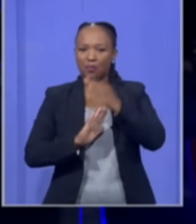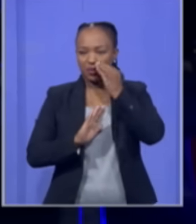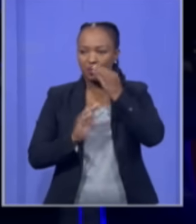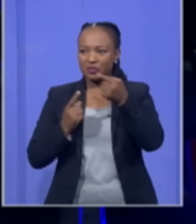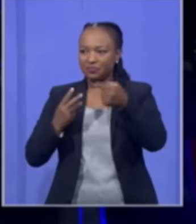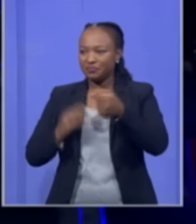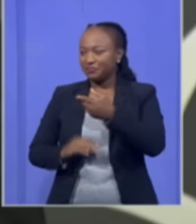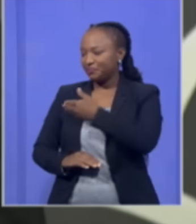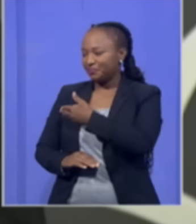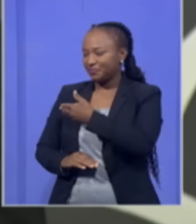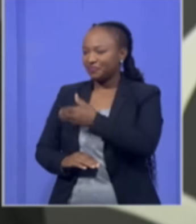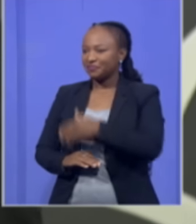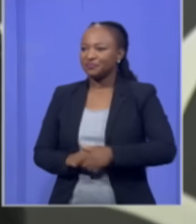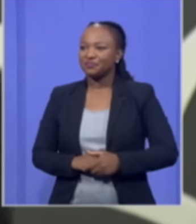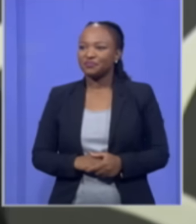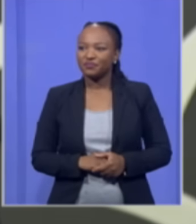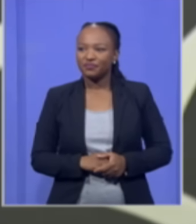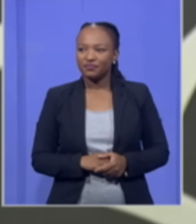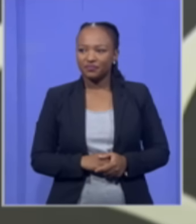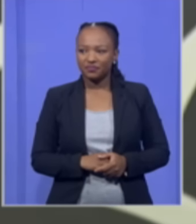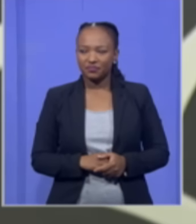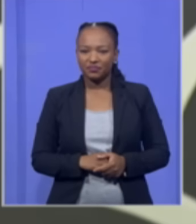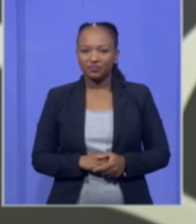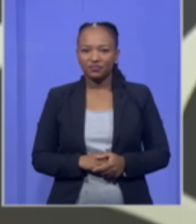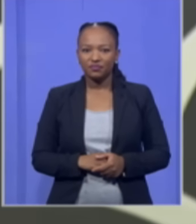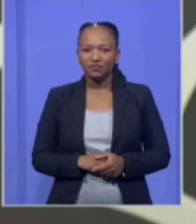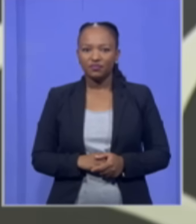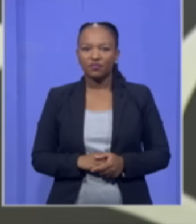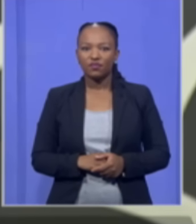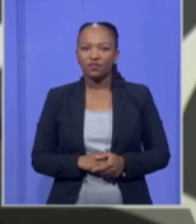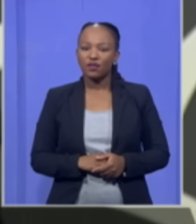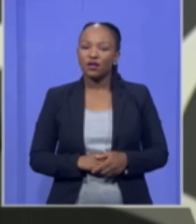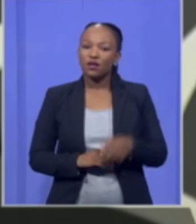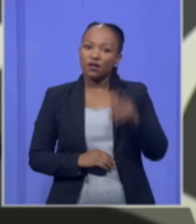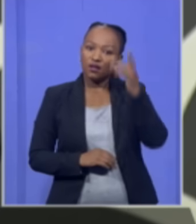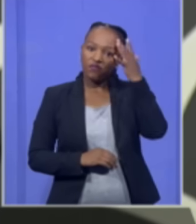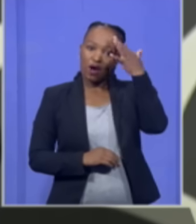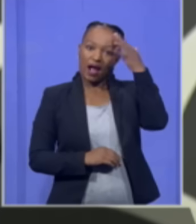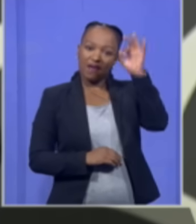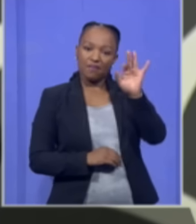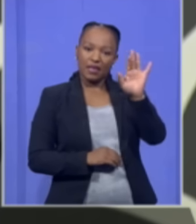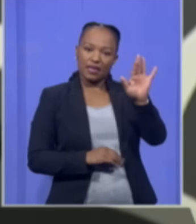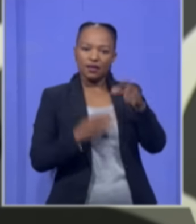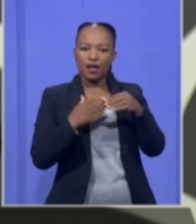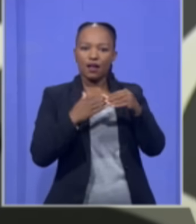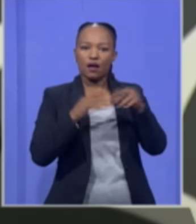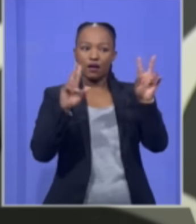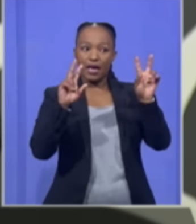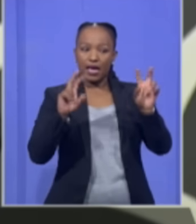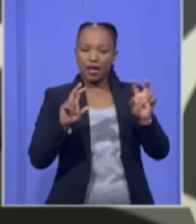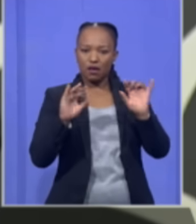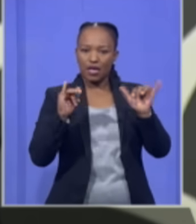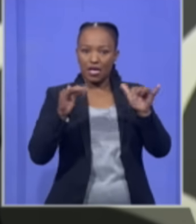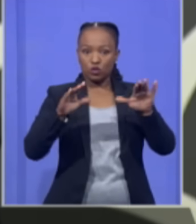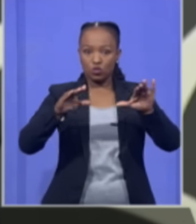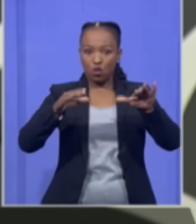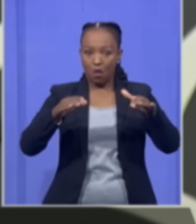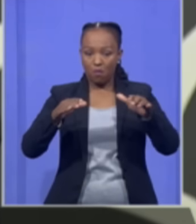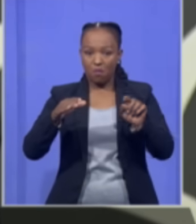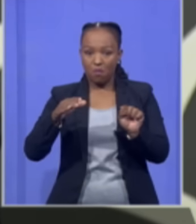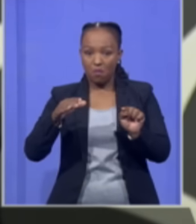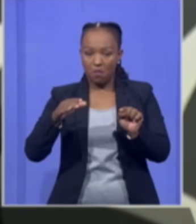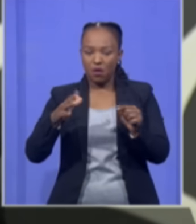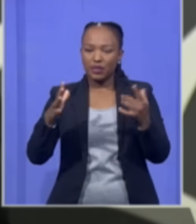tsona. On behalf of government and the leadership of Eskom to express our